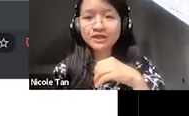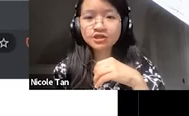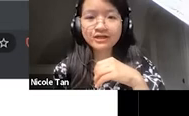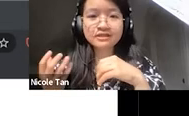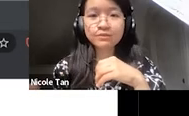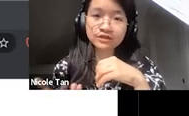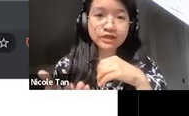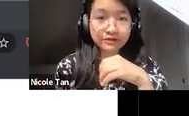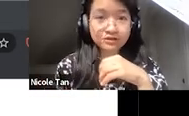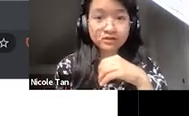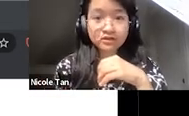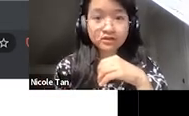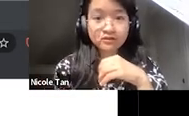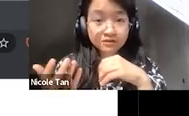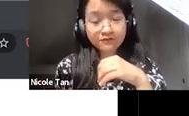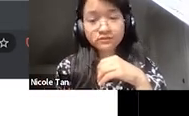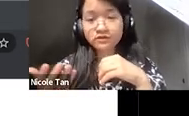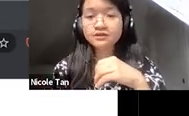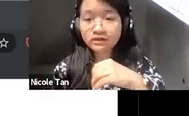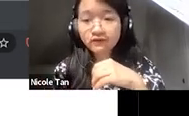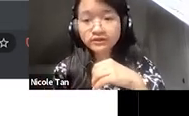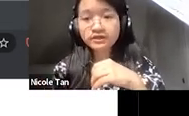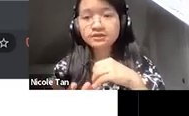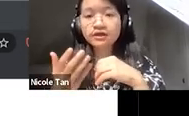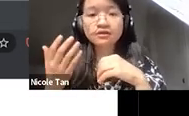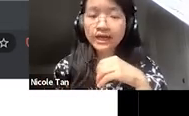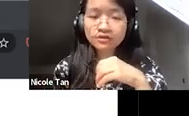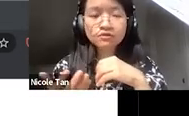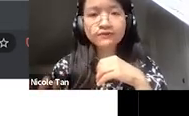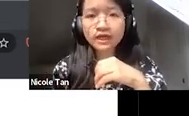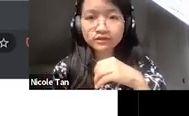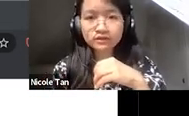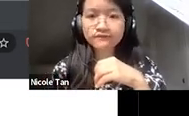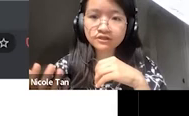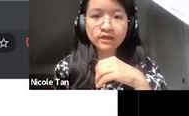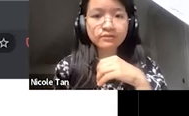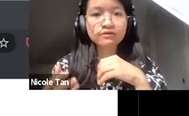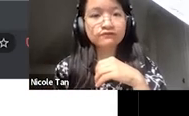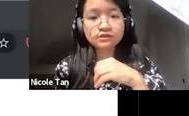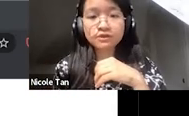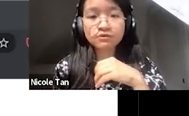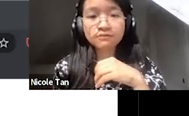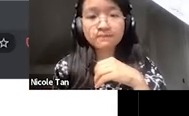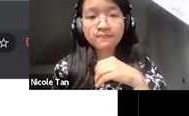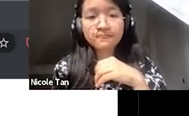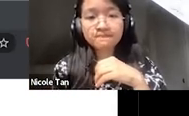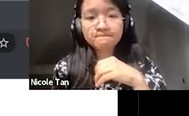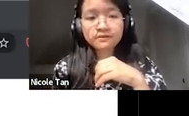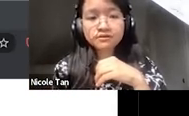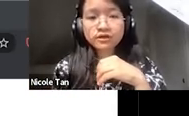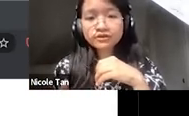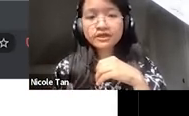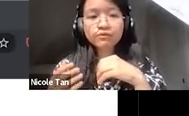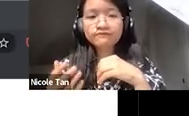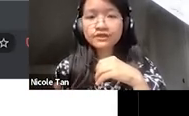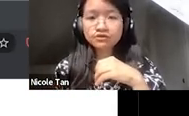of an image as the biggest challenge. This confirms the current state of alt text and the magnitude of the challenges faced by blind and low vision people.